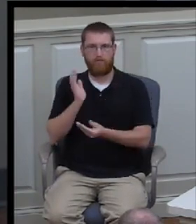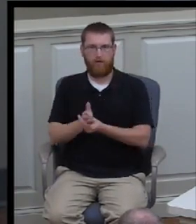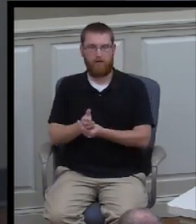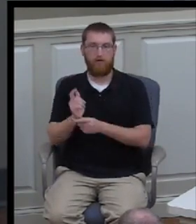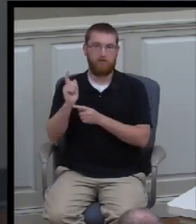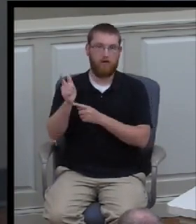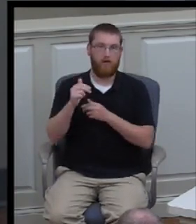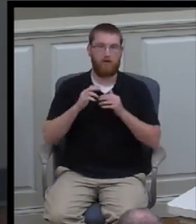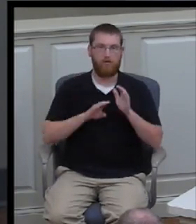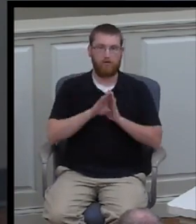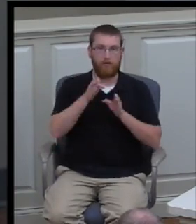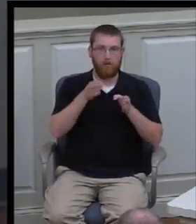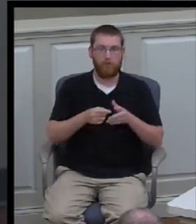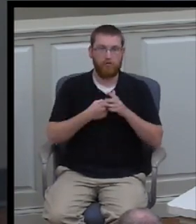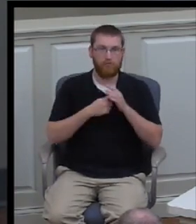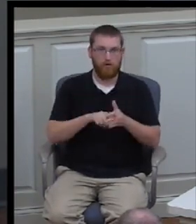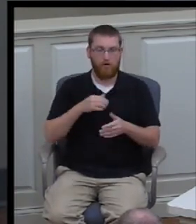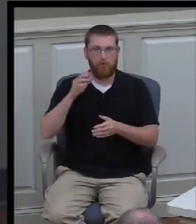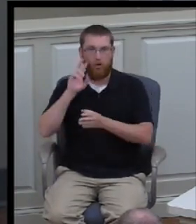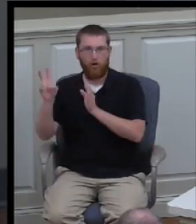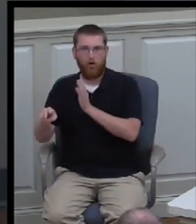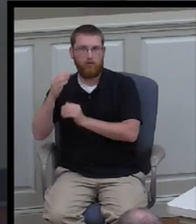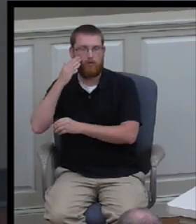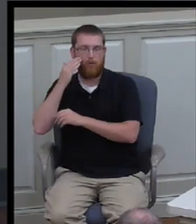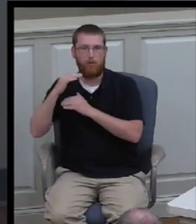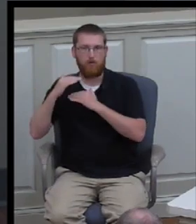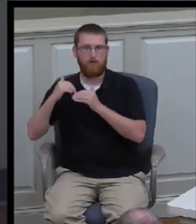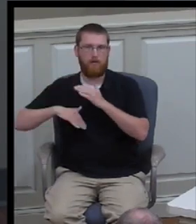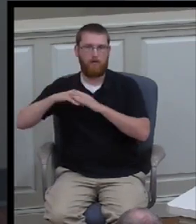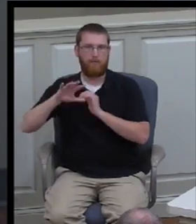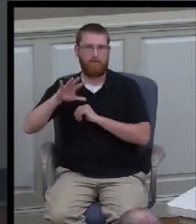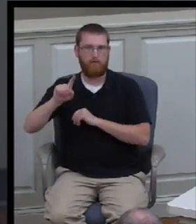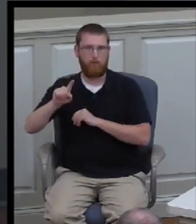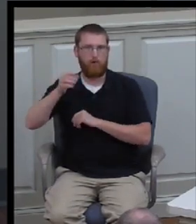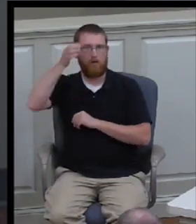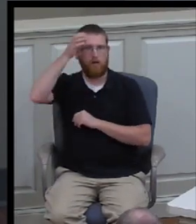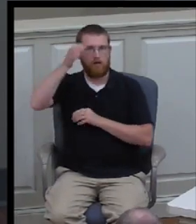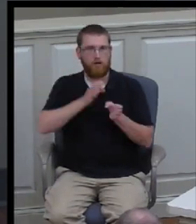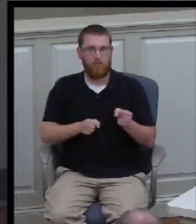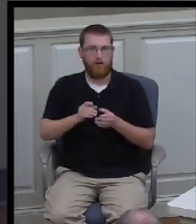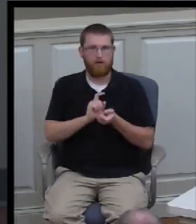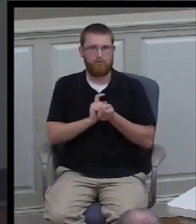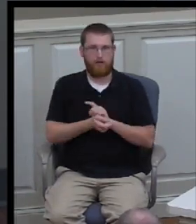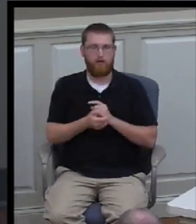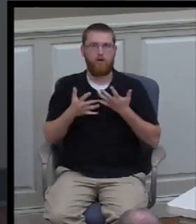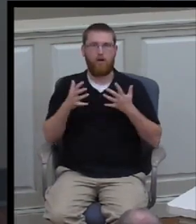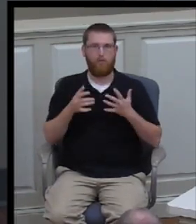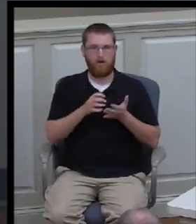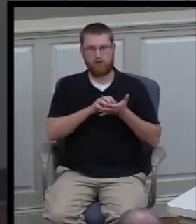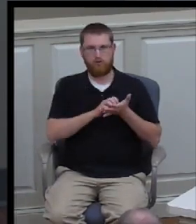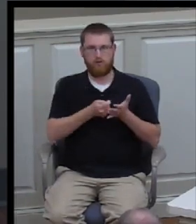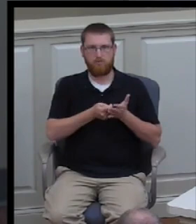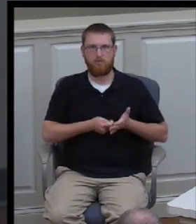as the developer gets ready to start, we know it's limited to 51 units, and the concept plan has been revised. Basically just scratch all over